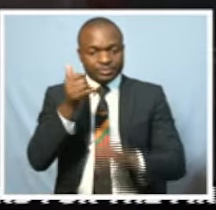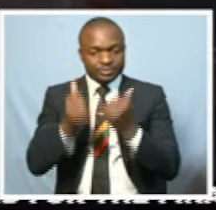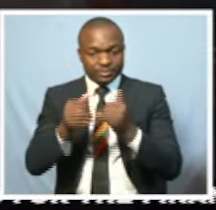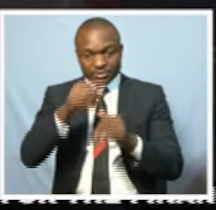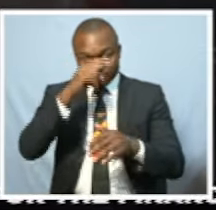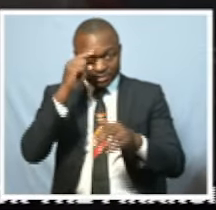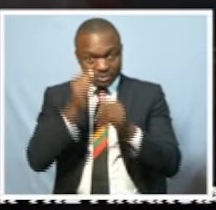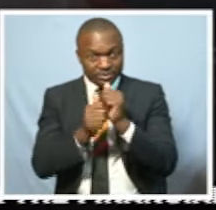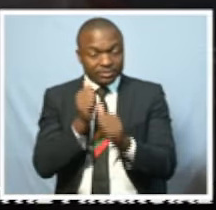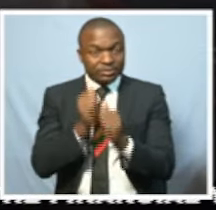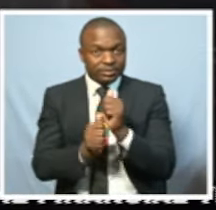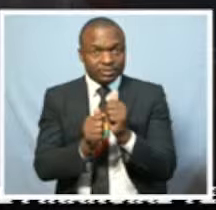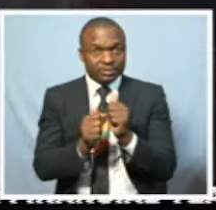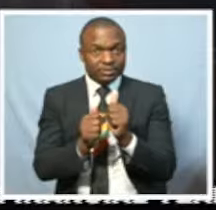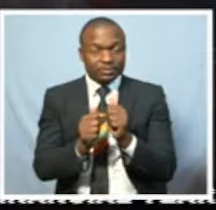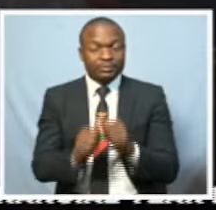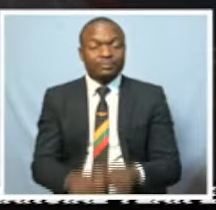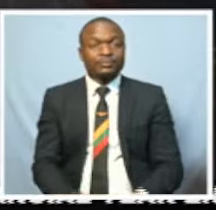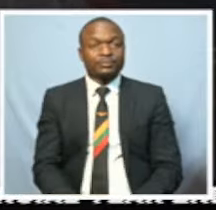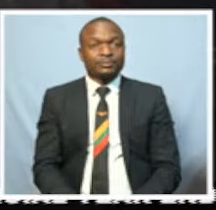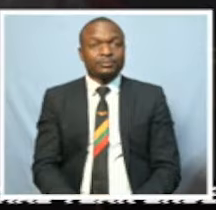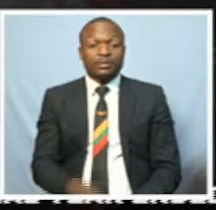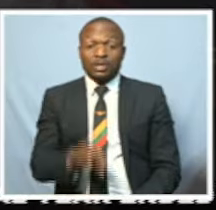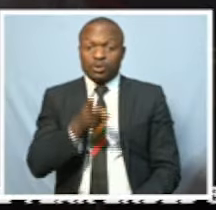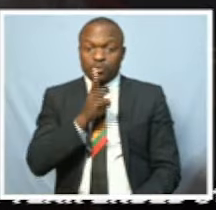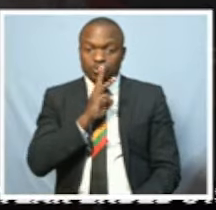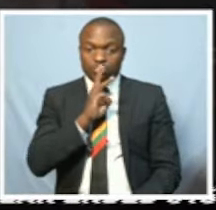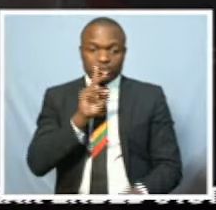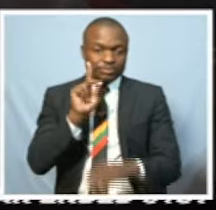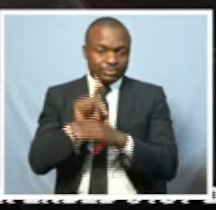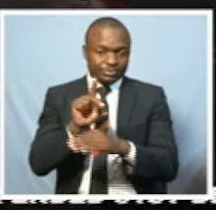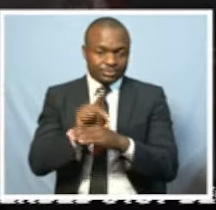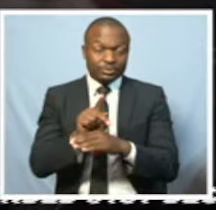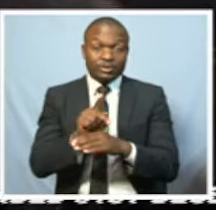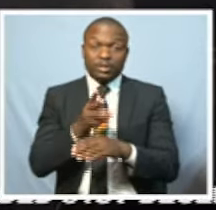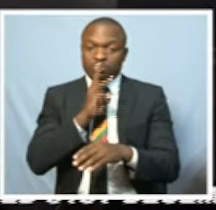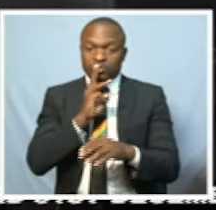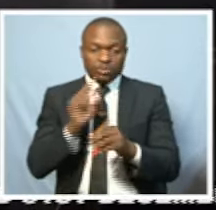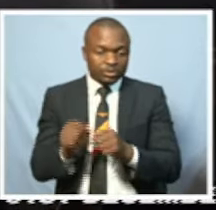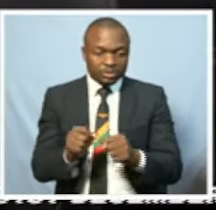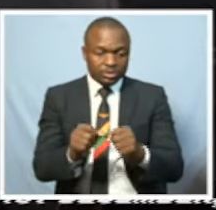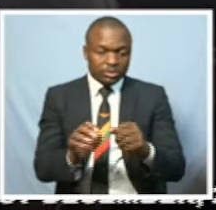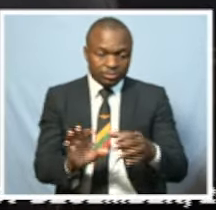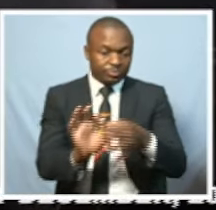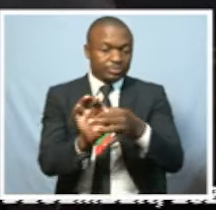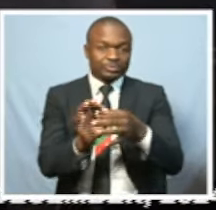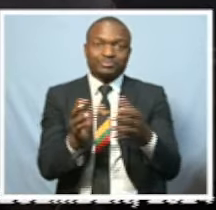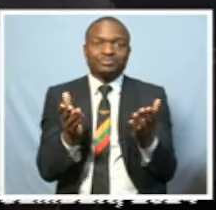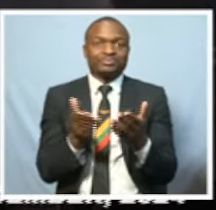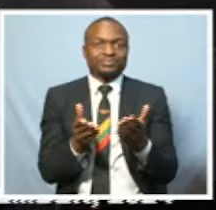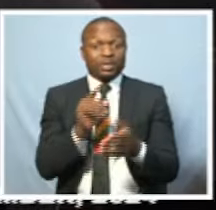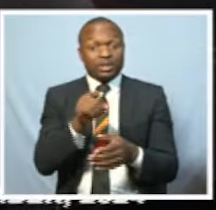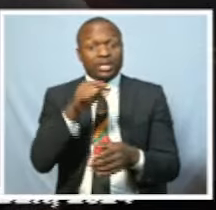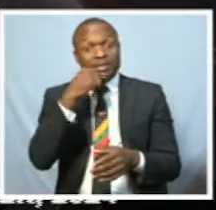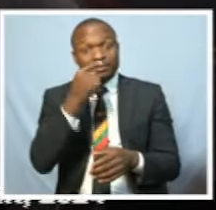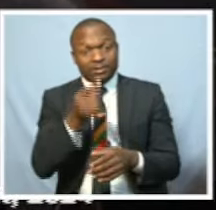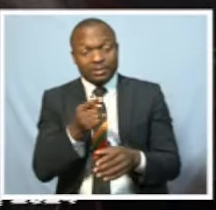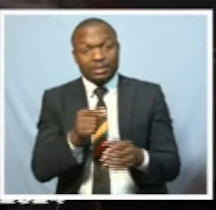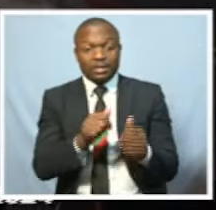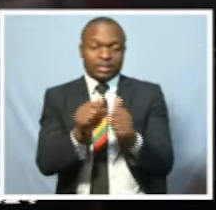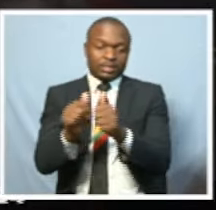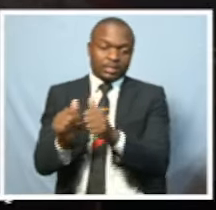because of the water system was not connected. You have said the action taken,